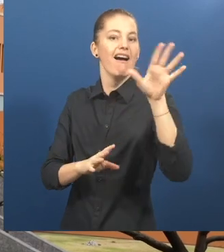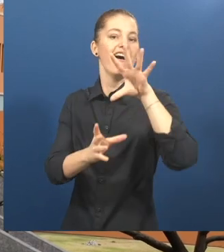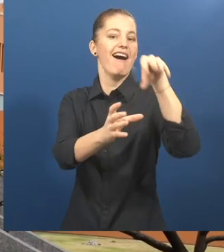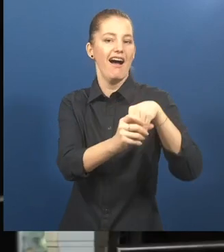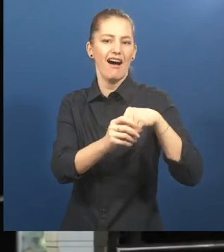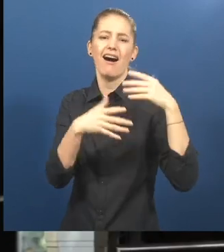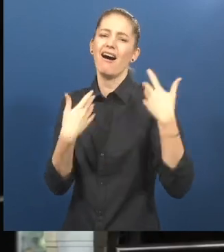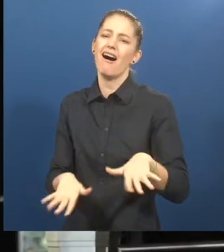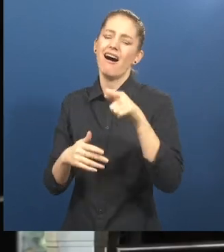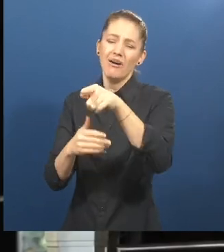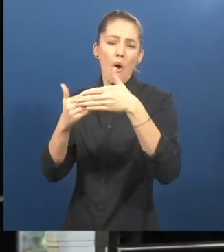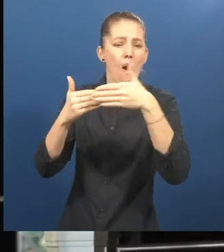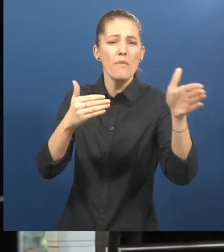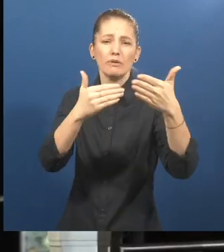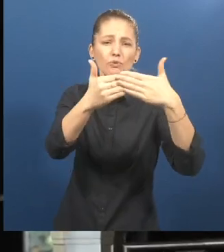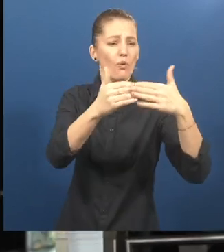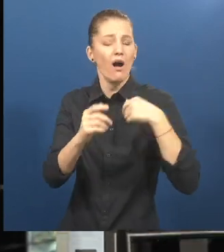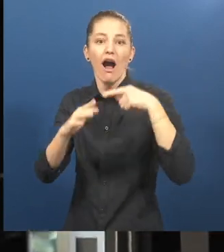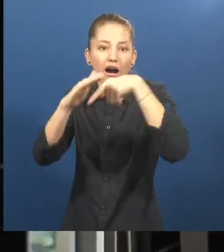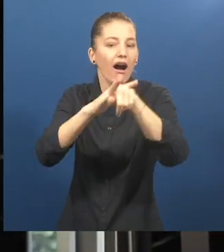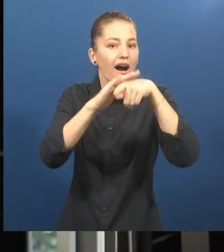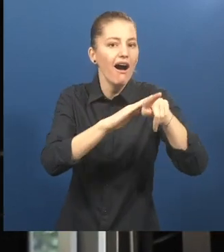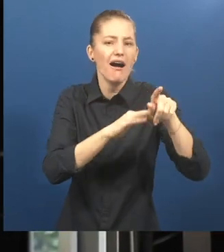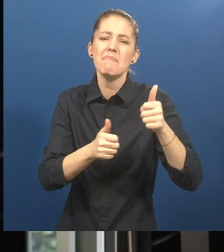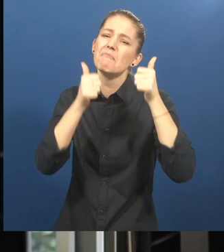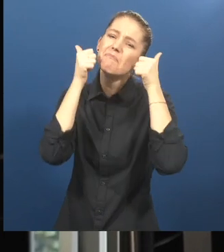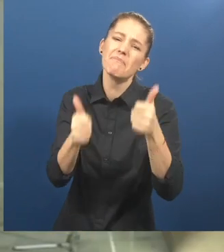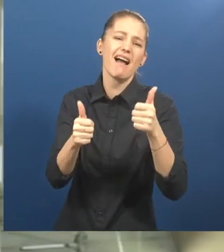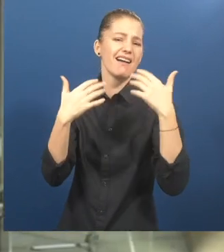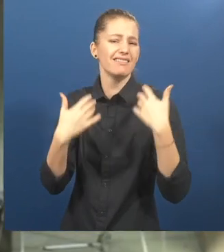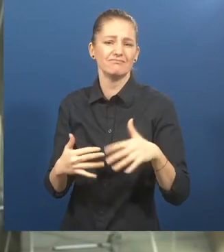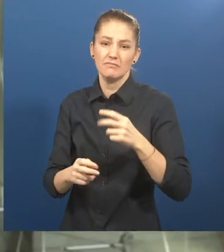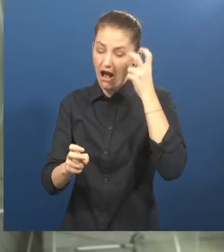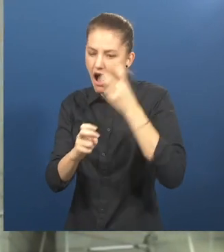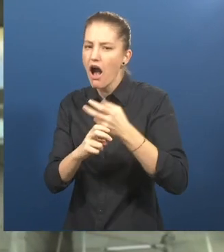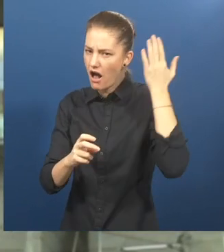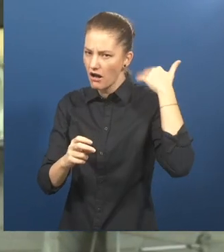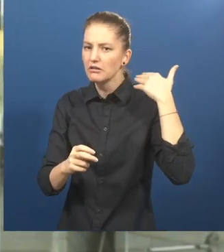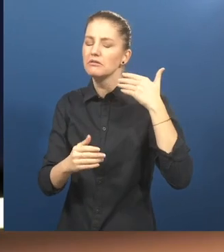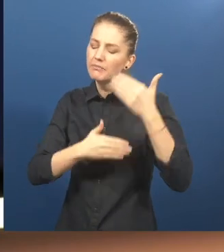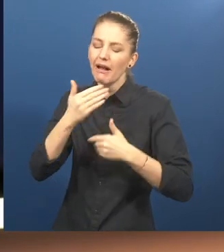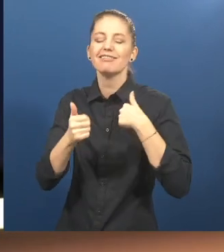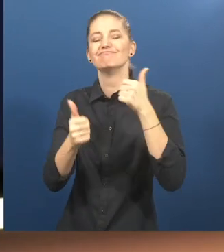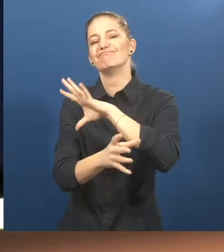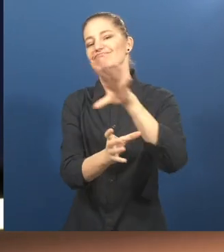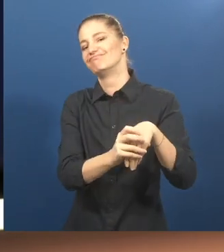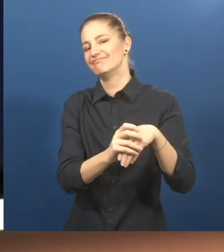be. I thank Éntrale for giving me the ease where I was looking everywhere.